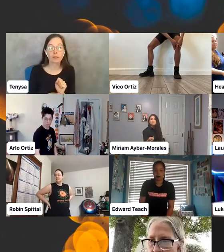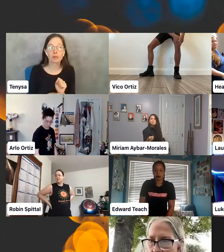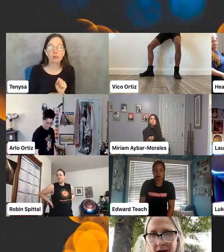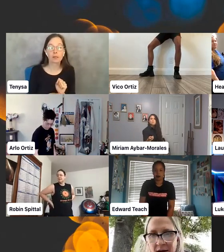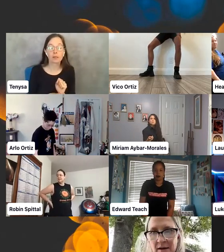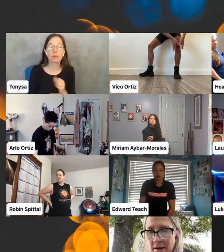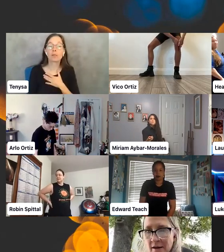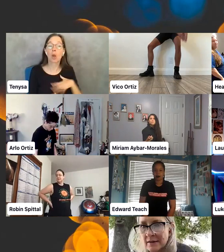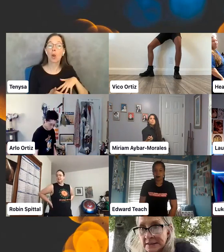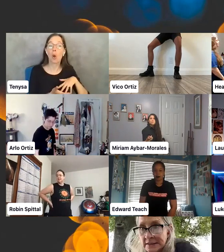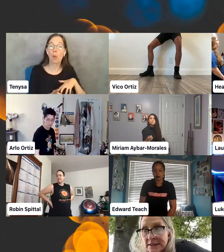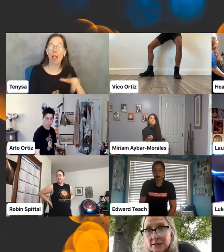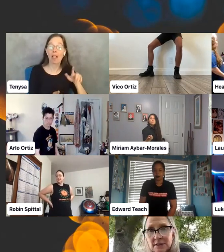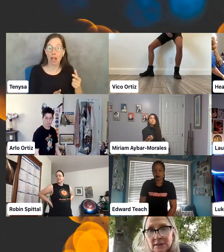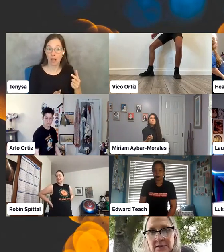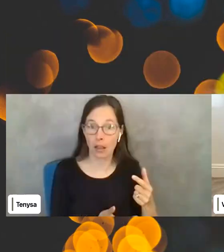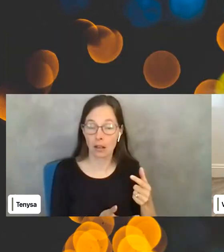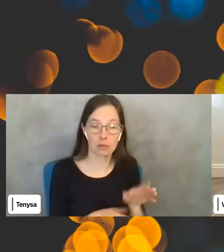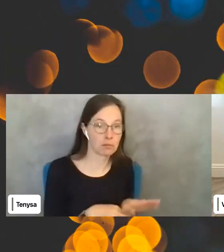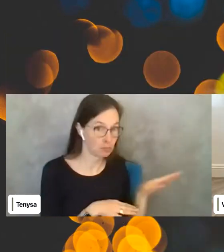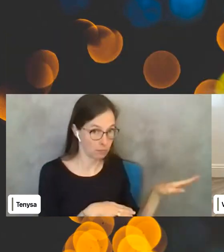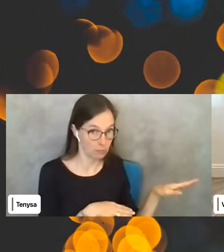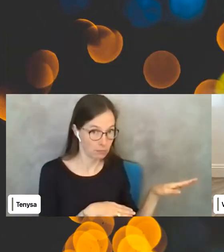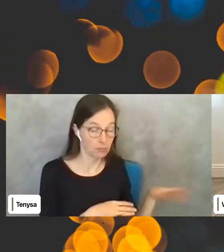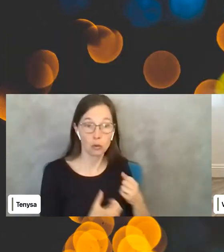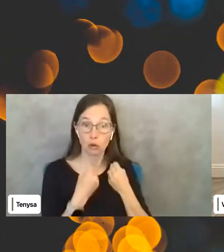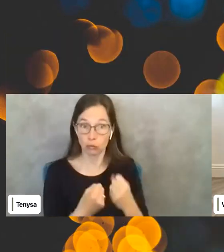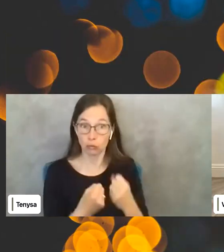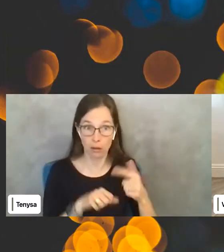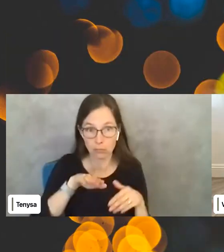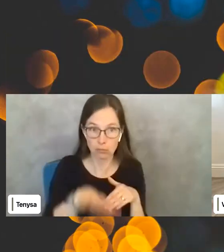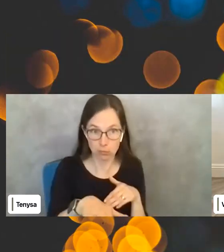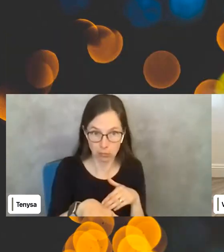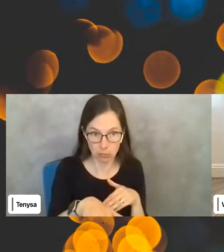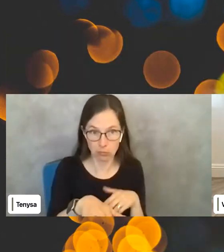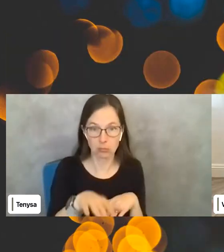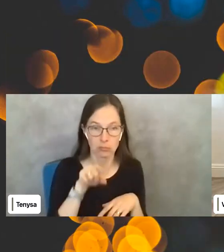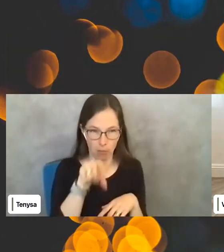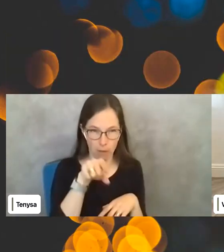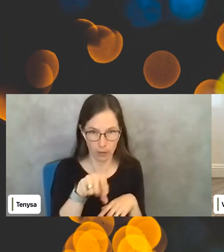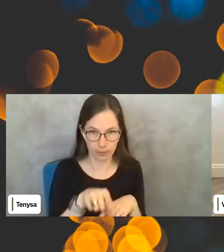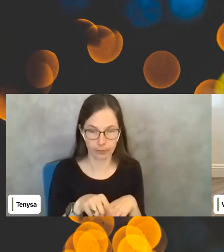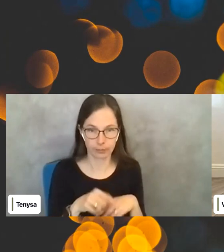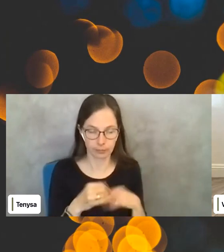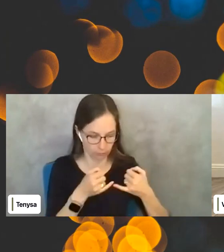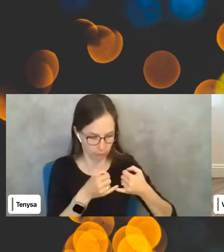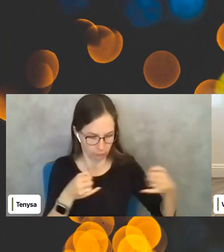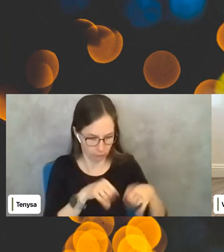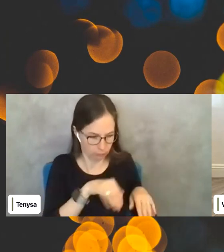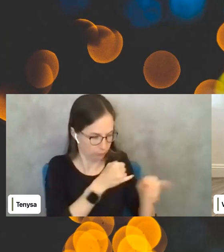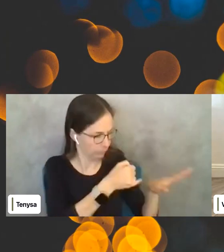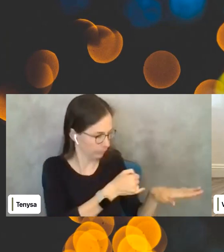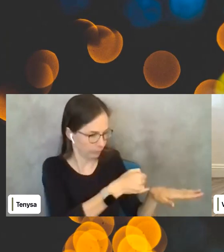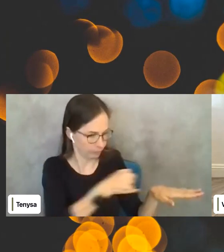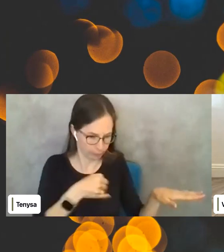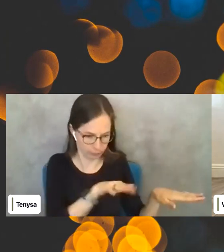non-dominant hand, leg facing to the side, dominant leg facing forwards, invisible line in between. When